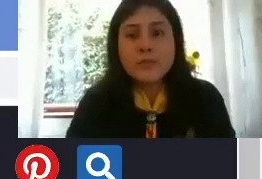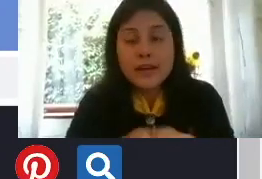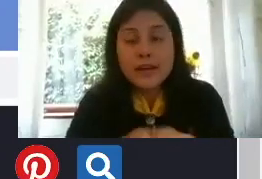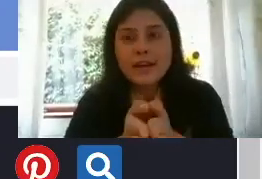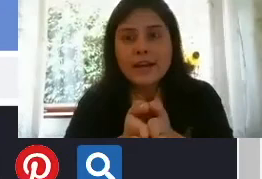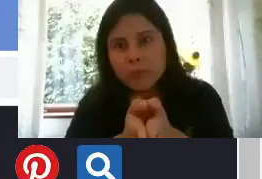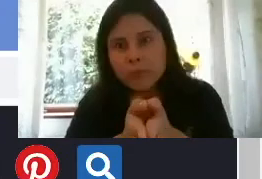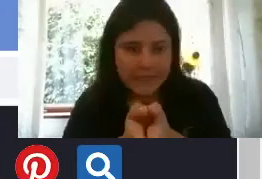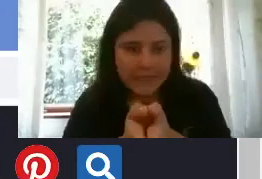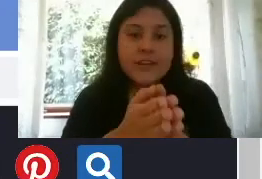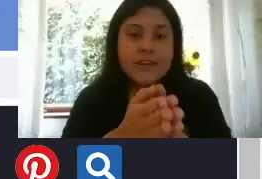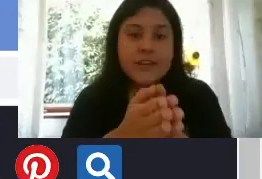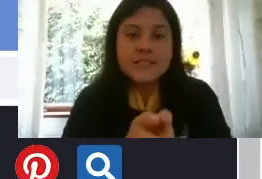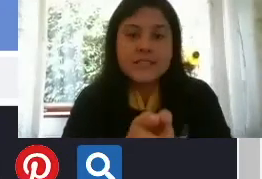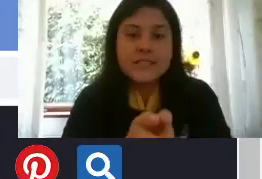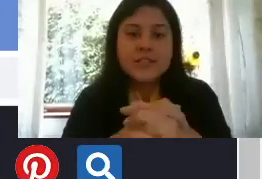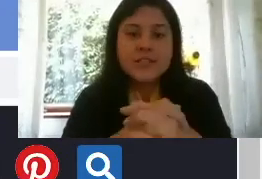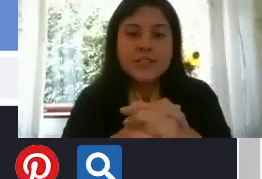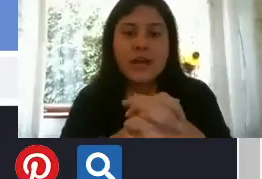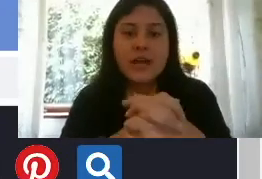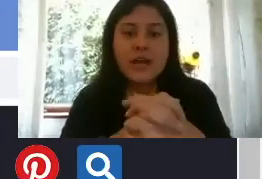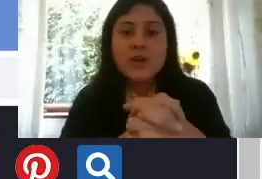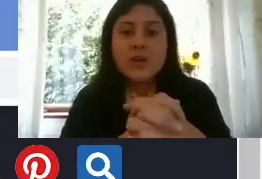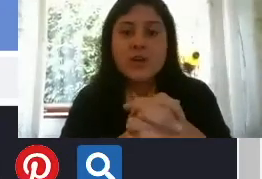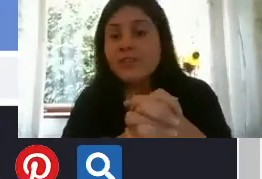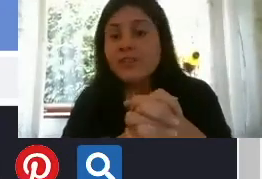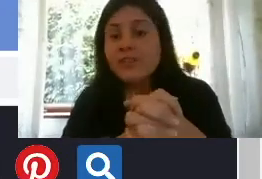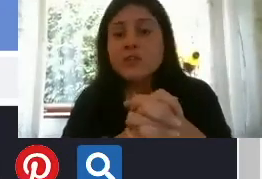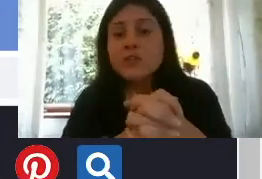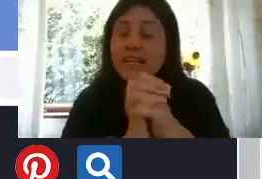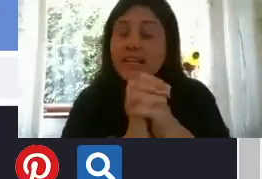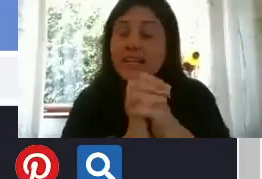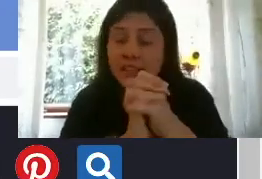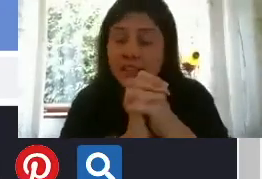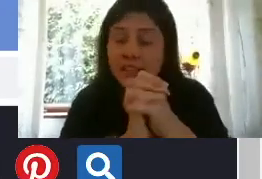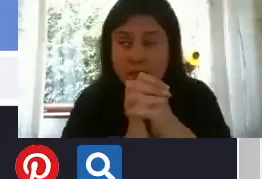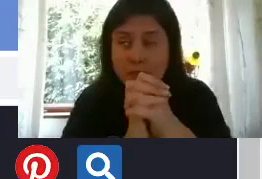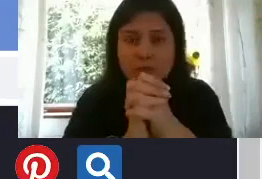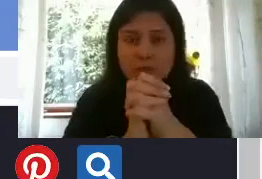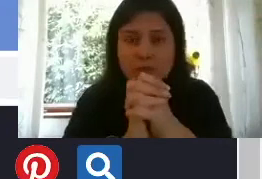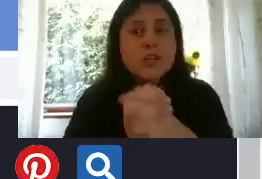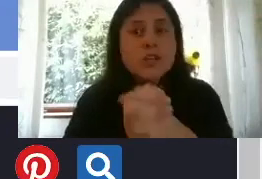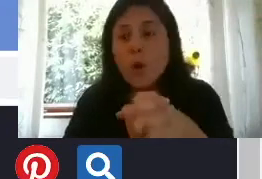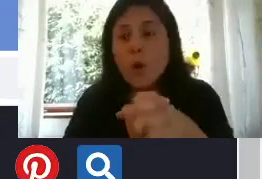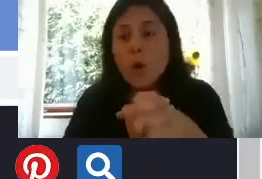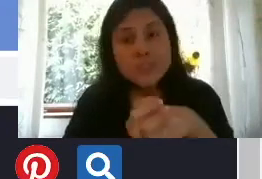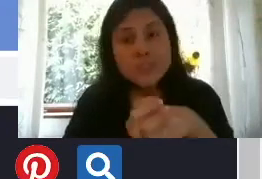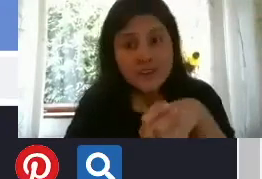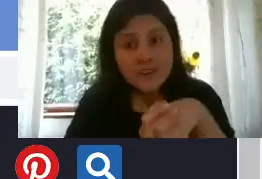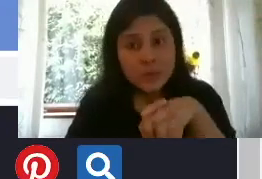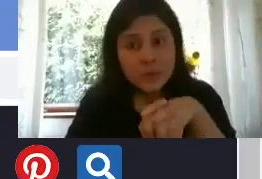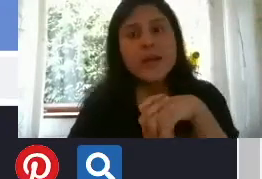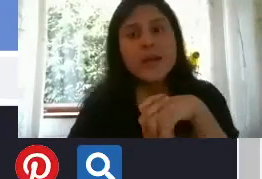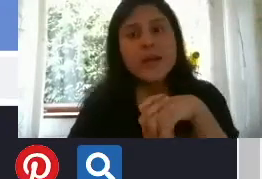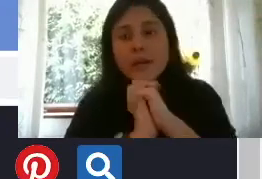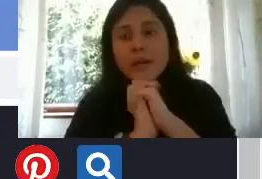from the very, very humble beginnings that they had. And you can see the first page is coronavirus, work benefits, and legal position. So all those things are very